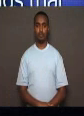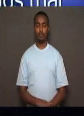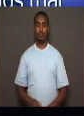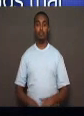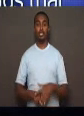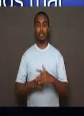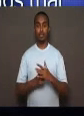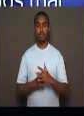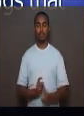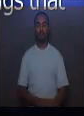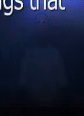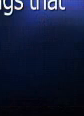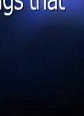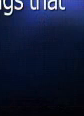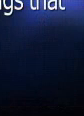Begin.